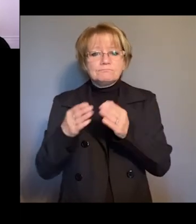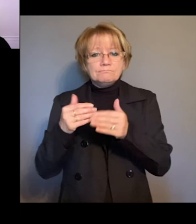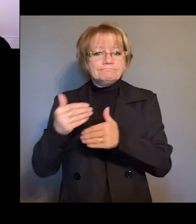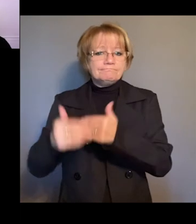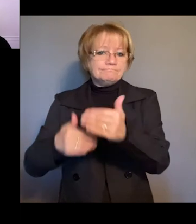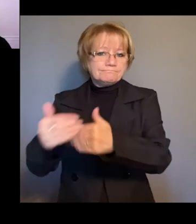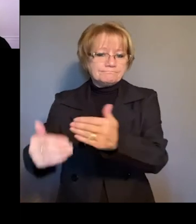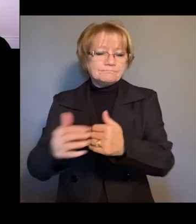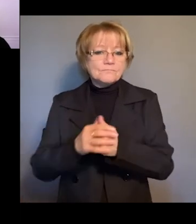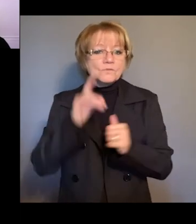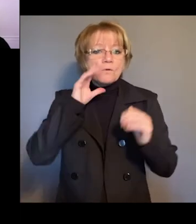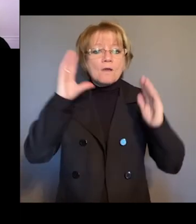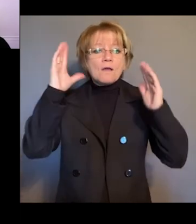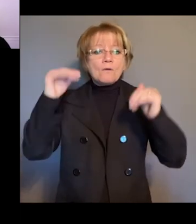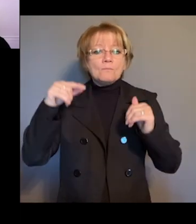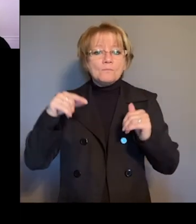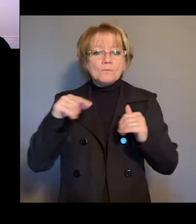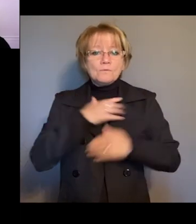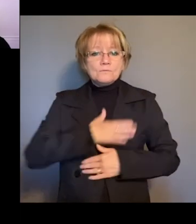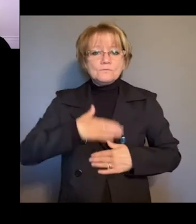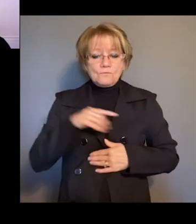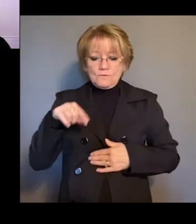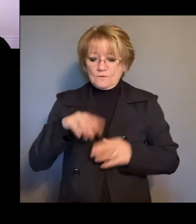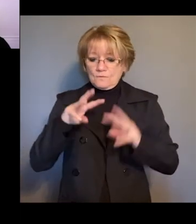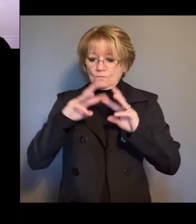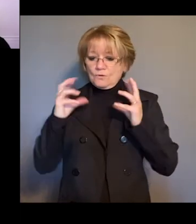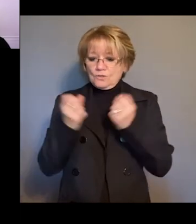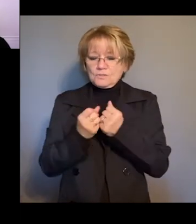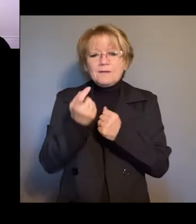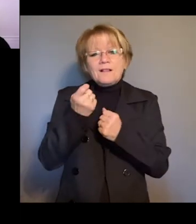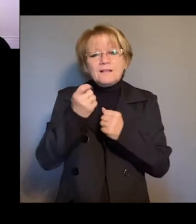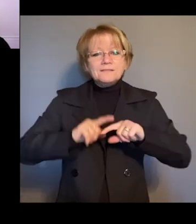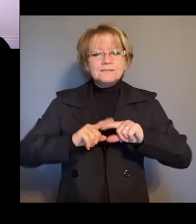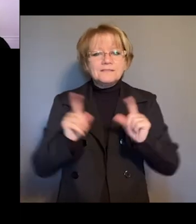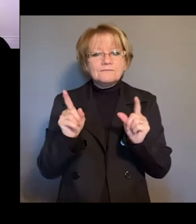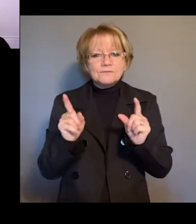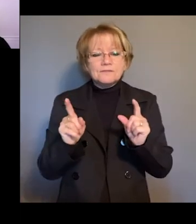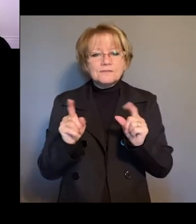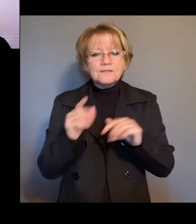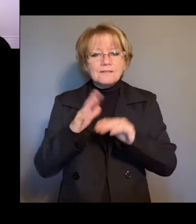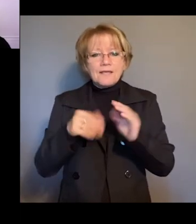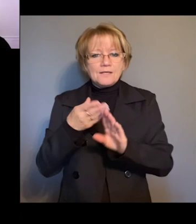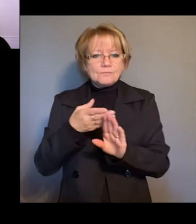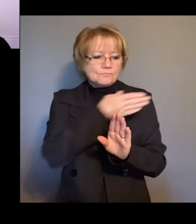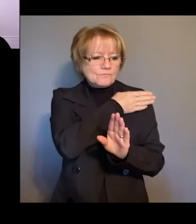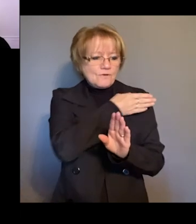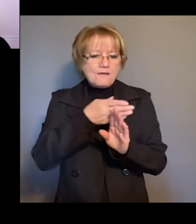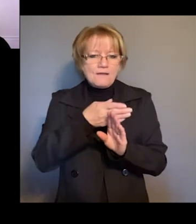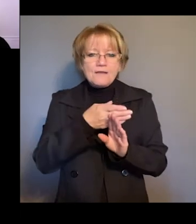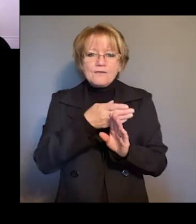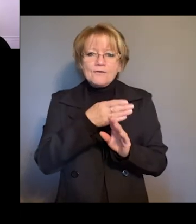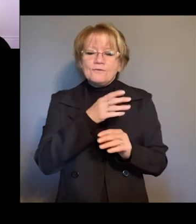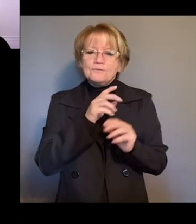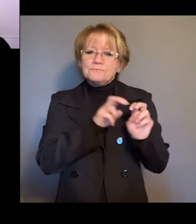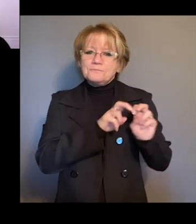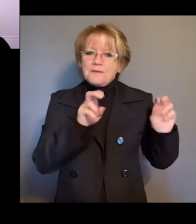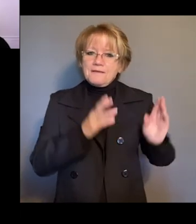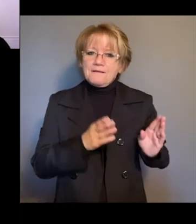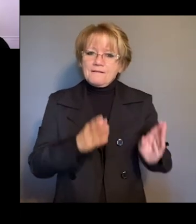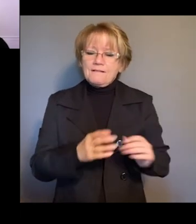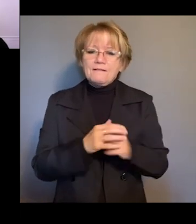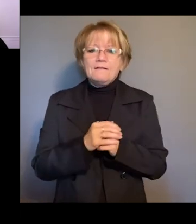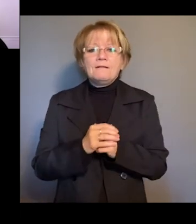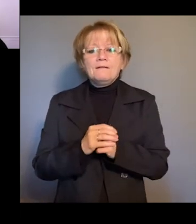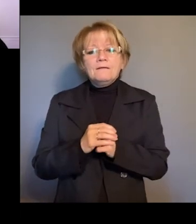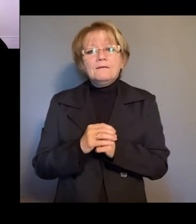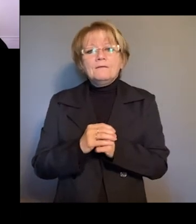I hope you enjoy this type of workshop that is it's a little different than your traditional workshop or panel. And it's